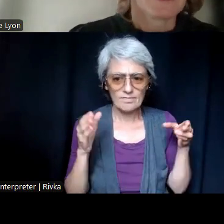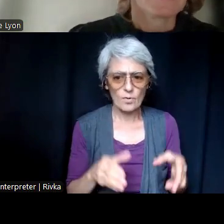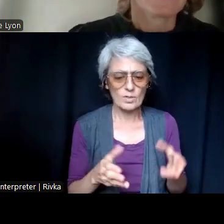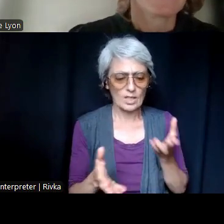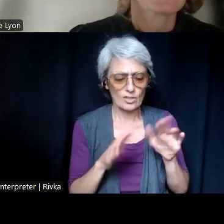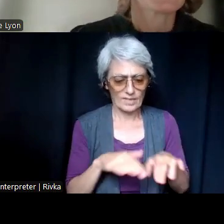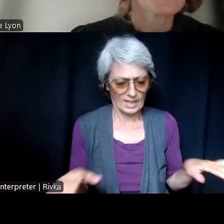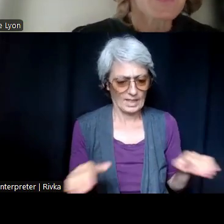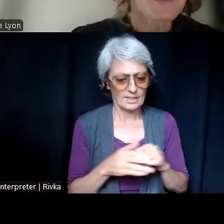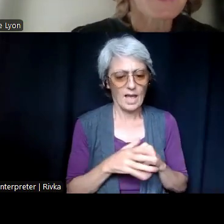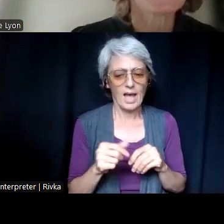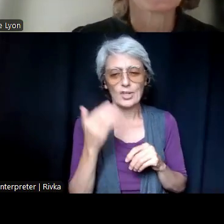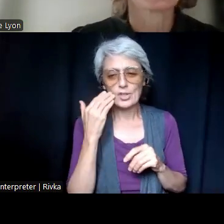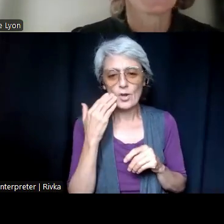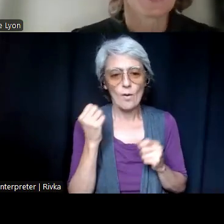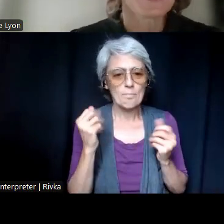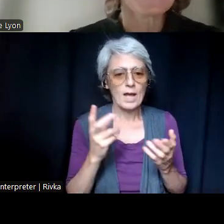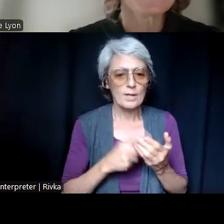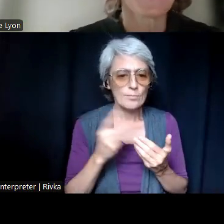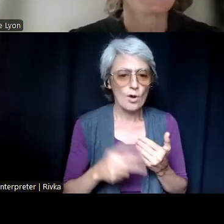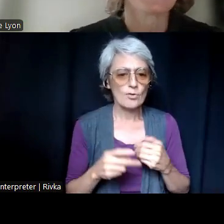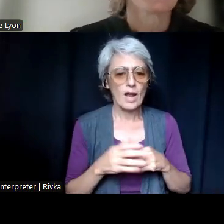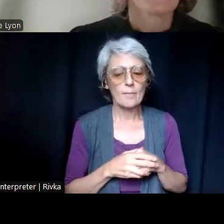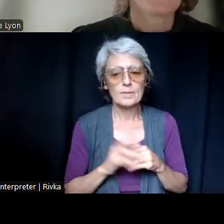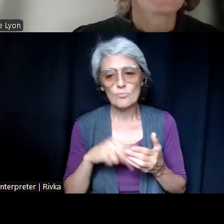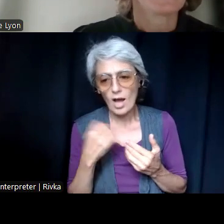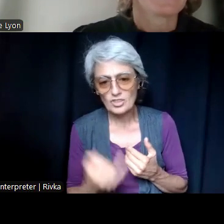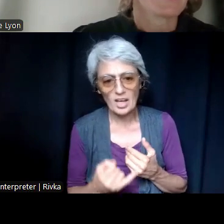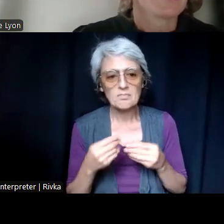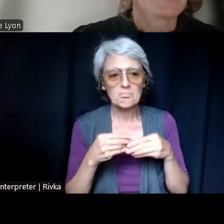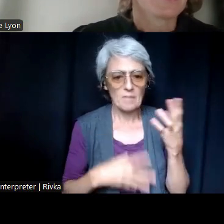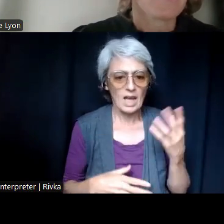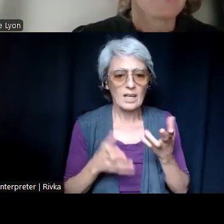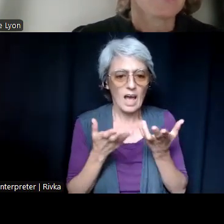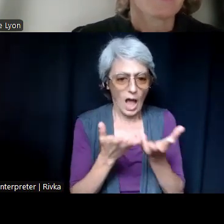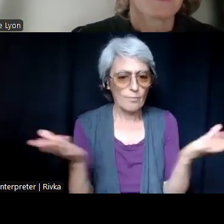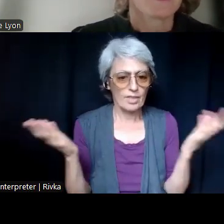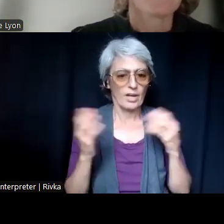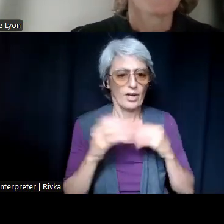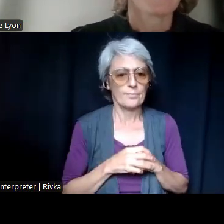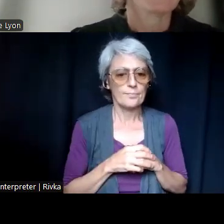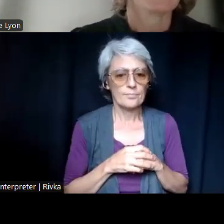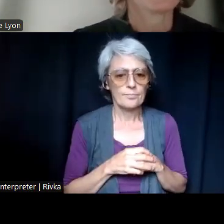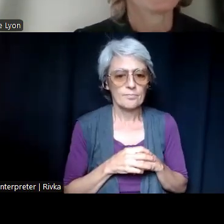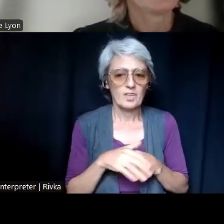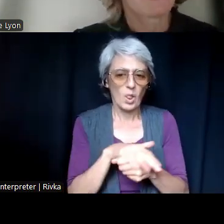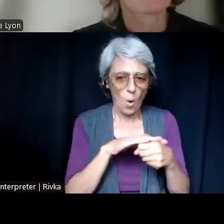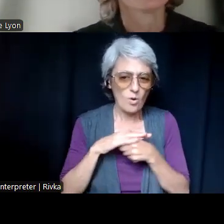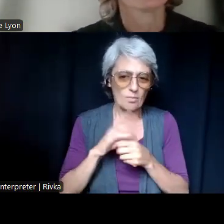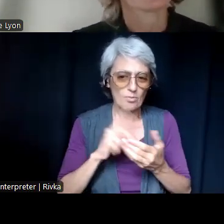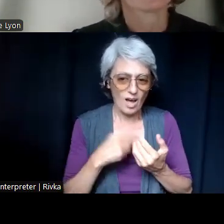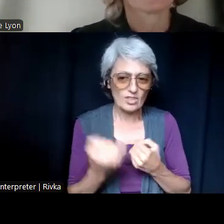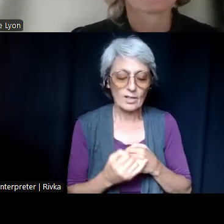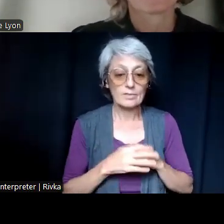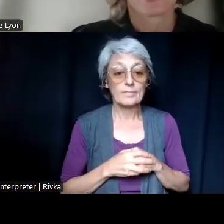and, lots of programs and projects out there at the local level. And in our new